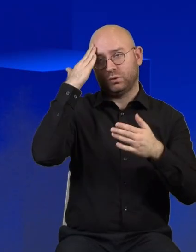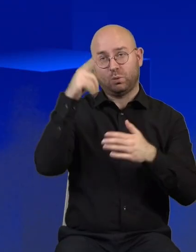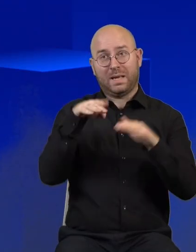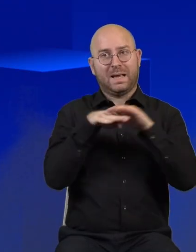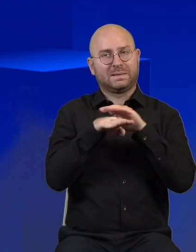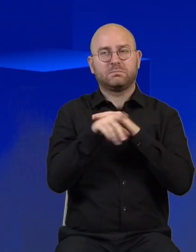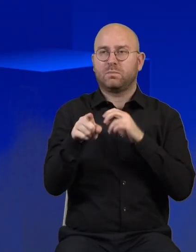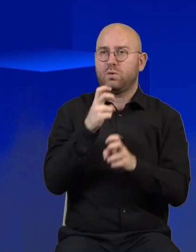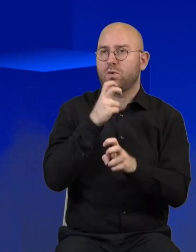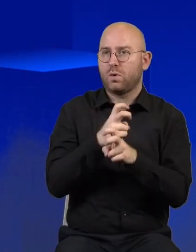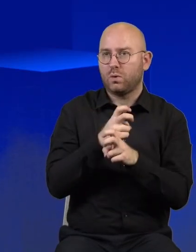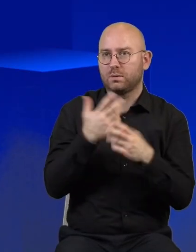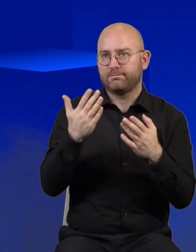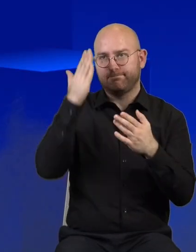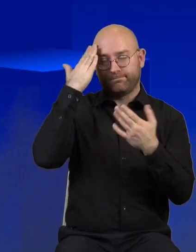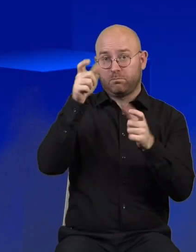climate goals,